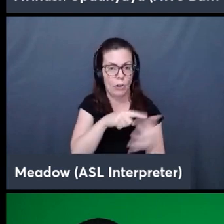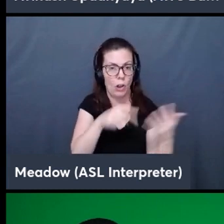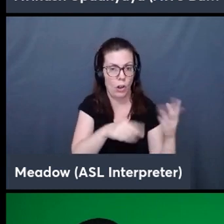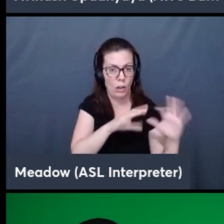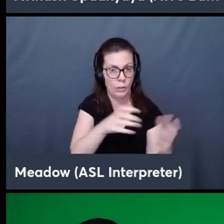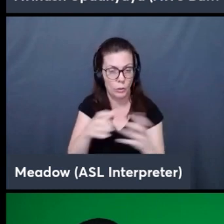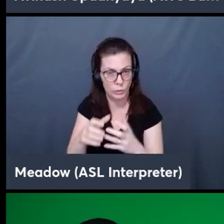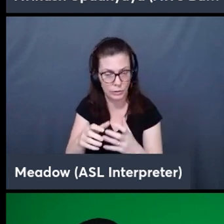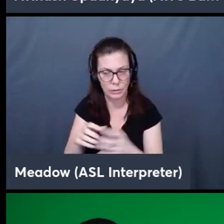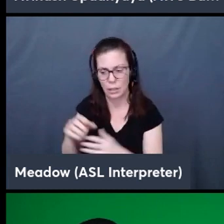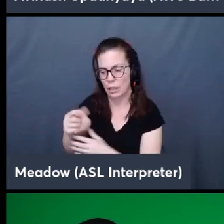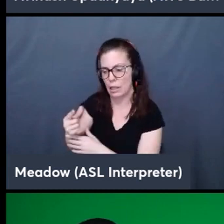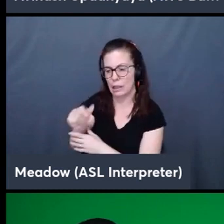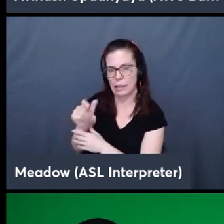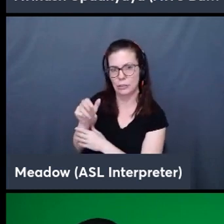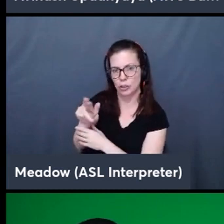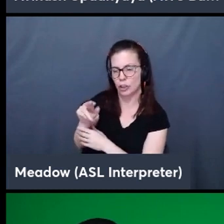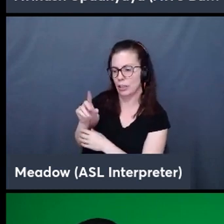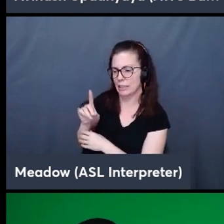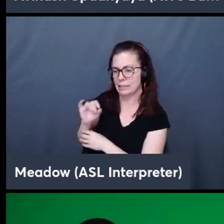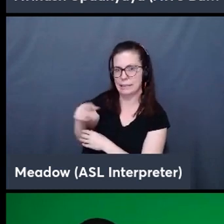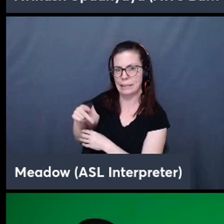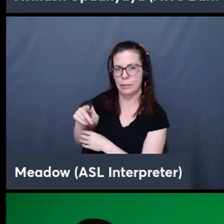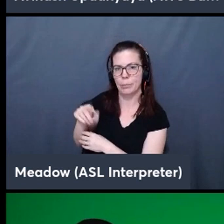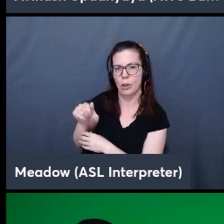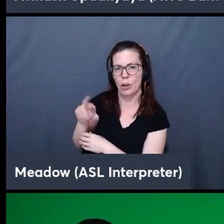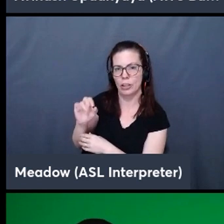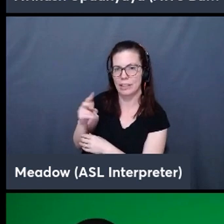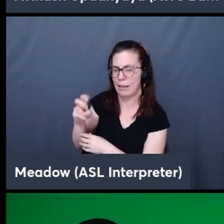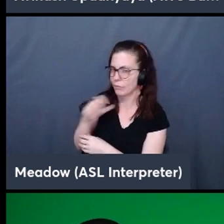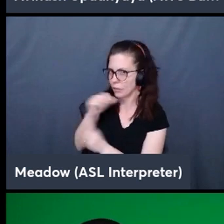Only Glacier and Deep Archive are not supported.